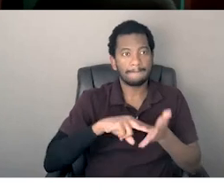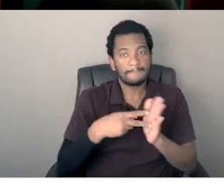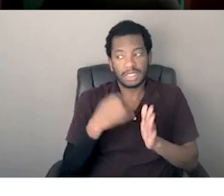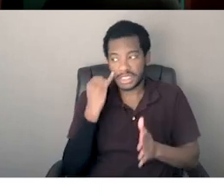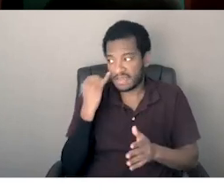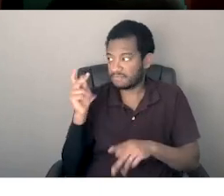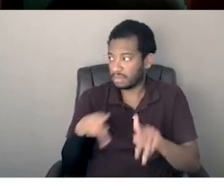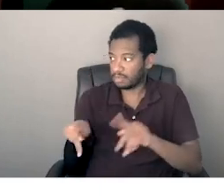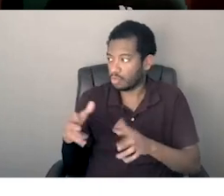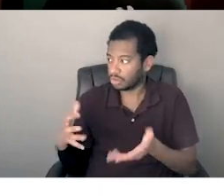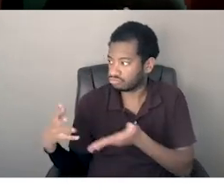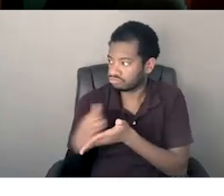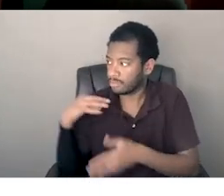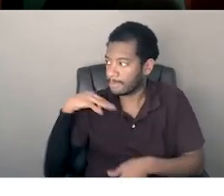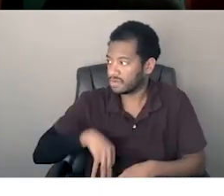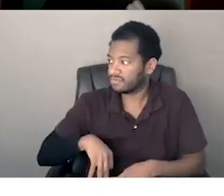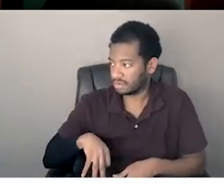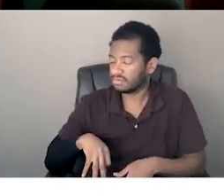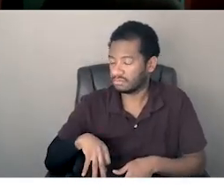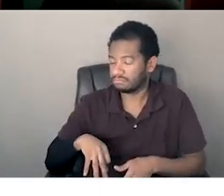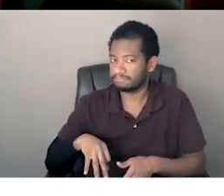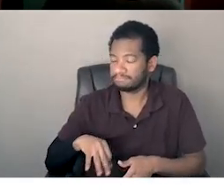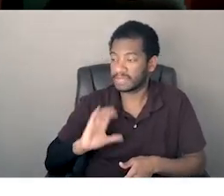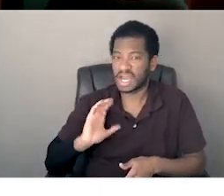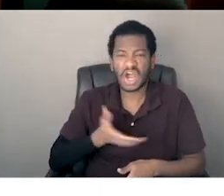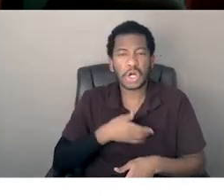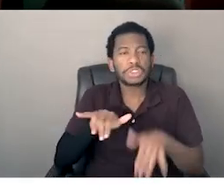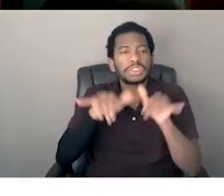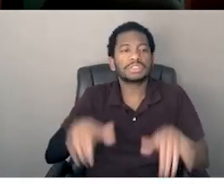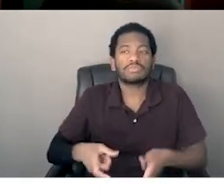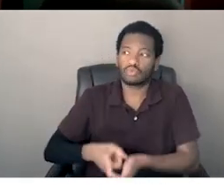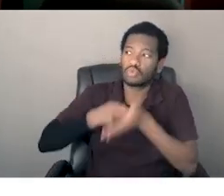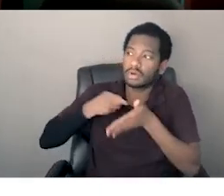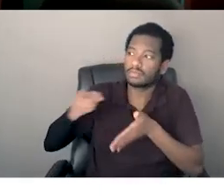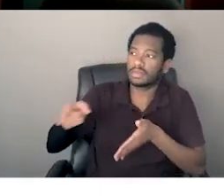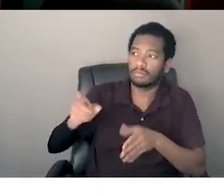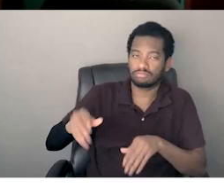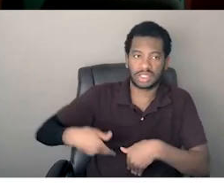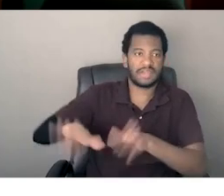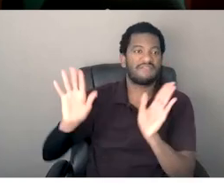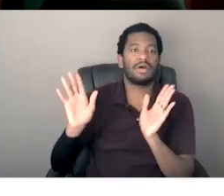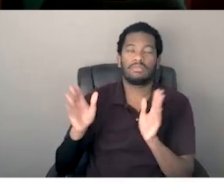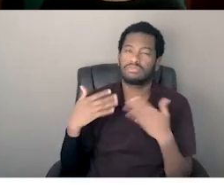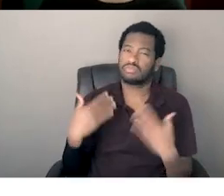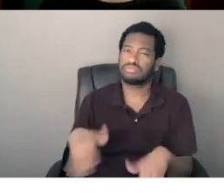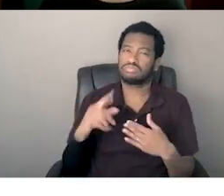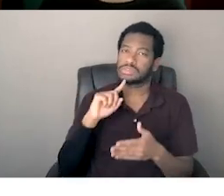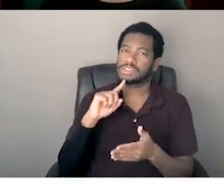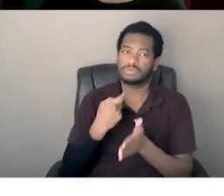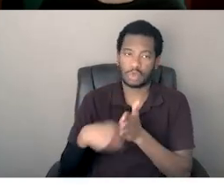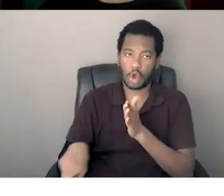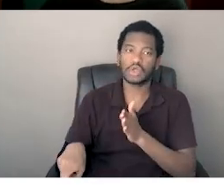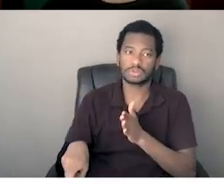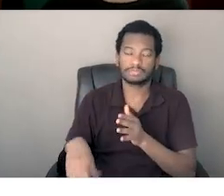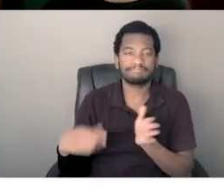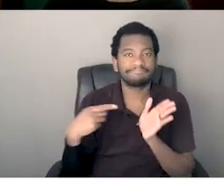up, it requires people to expend a great cost in well-being. So an example of this is someone who